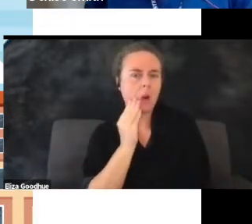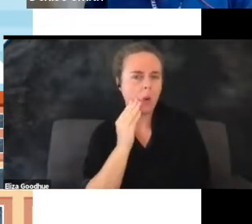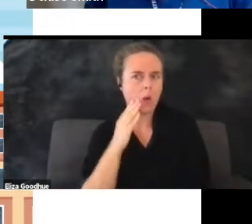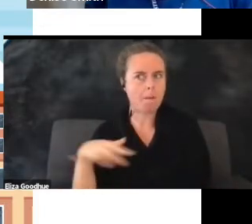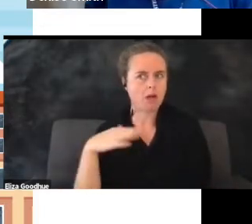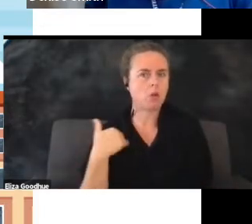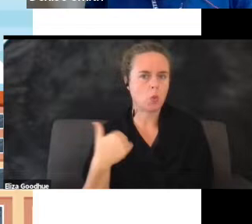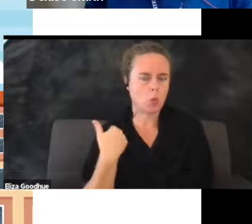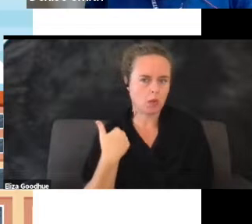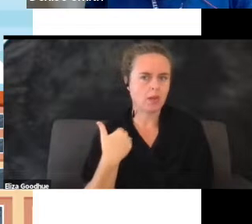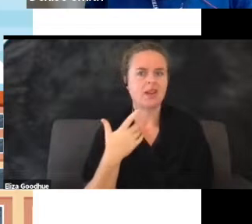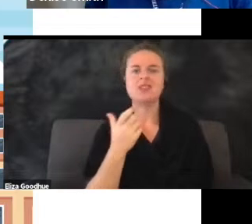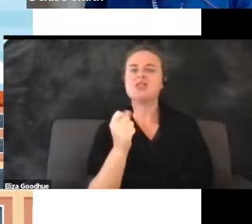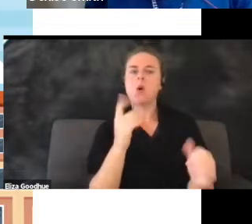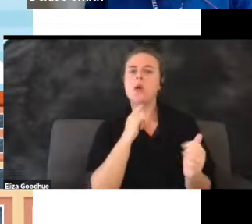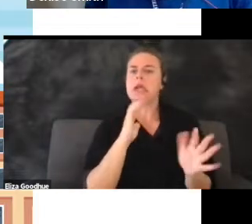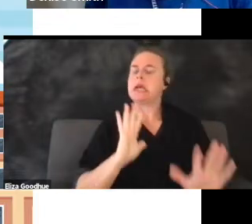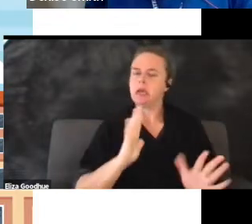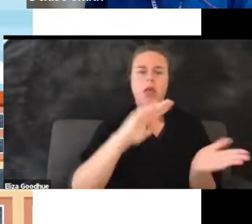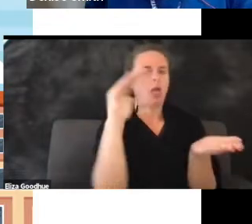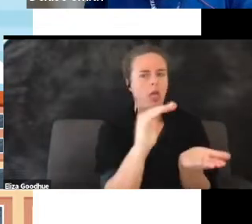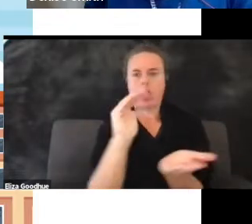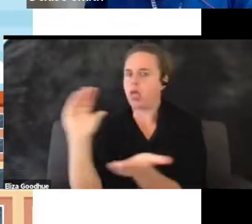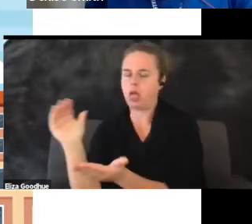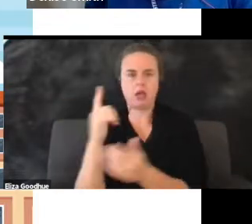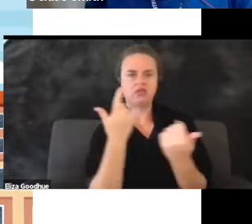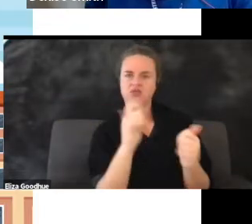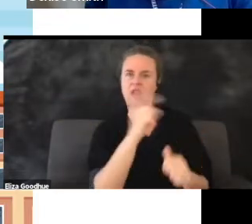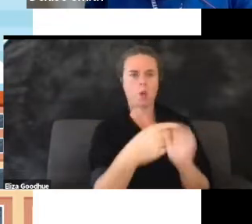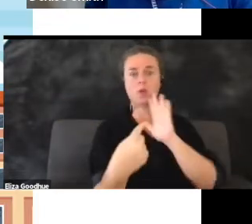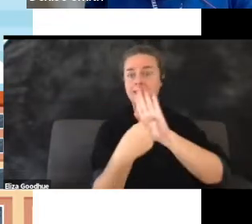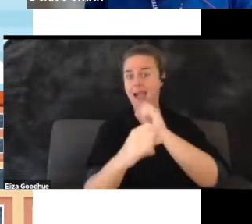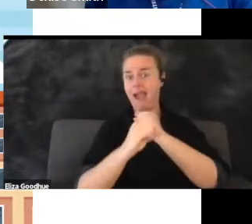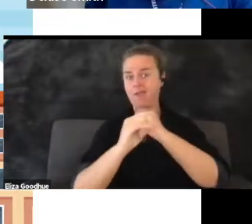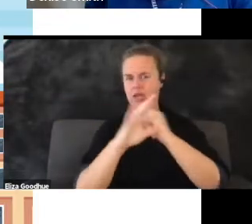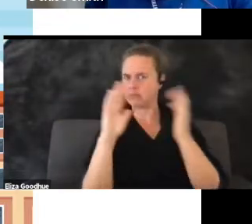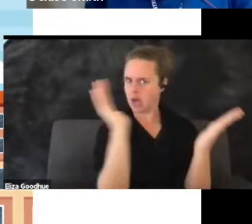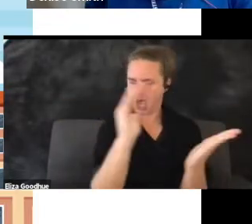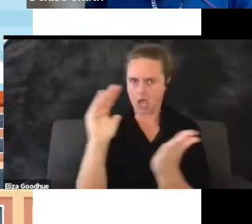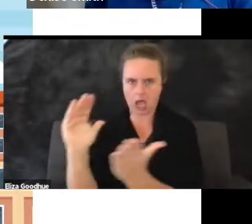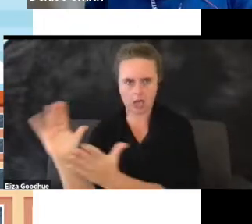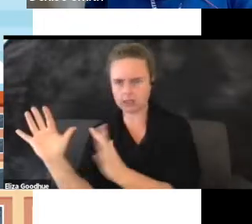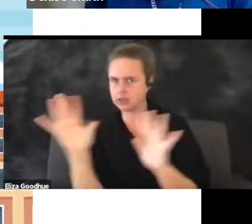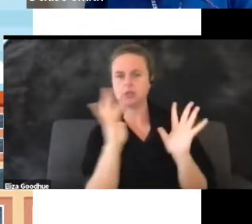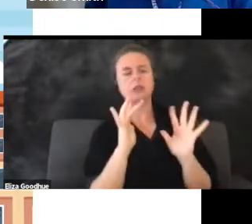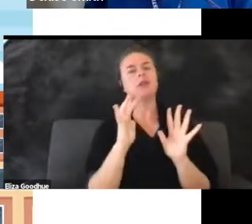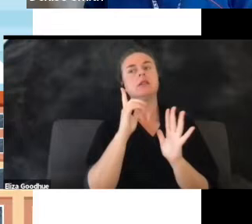and as well as increased alcohol use in the last 30 days was also associated with prevalent interior and exterior ads at